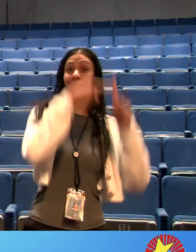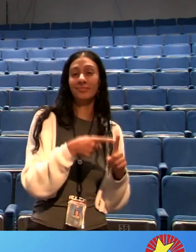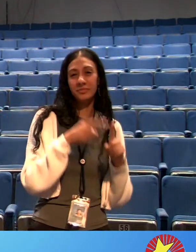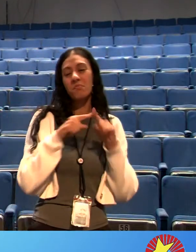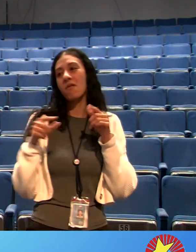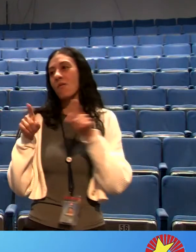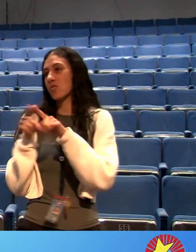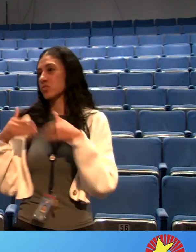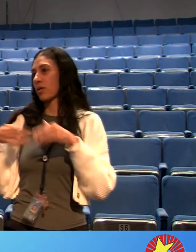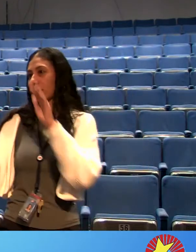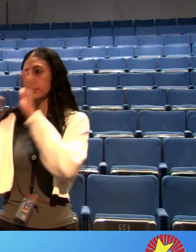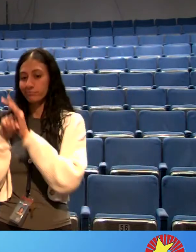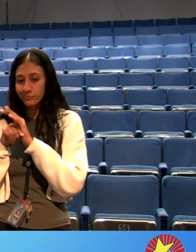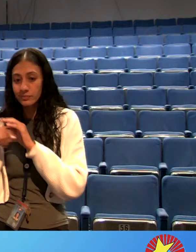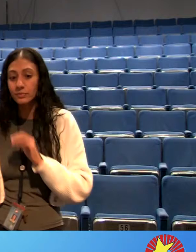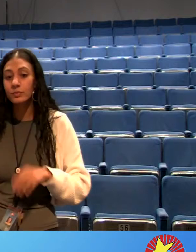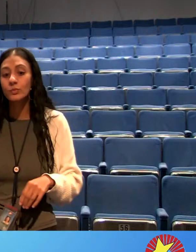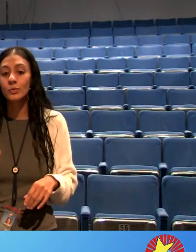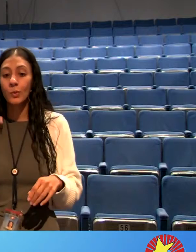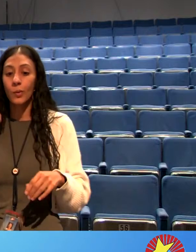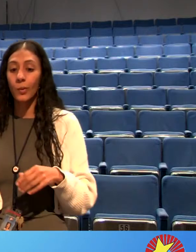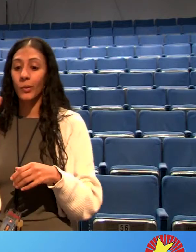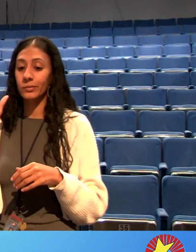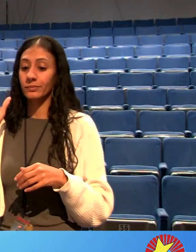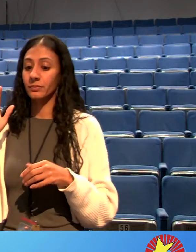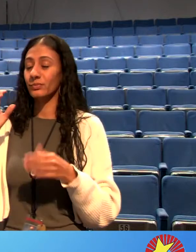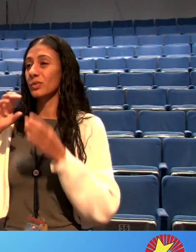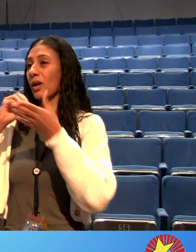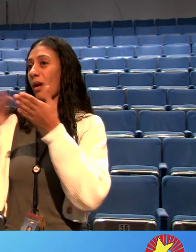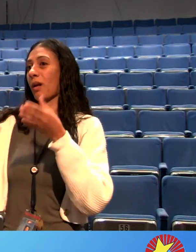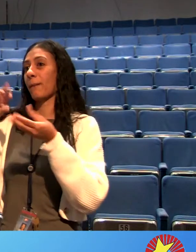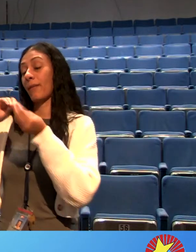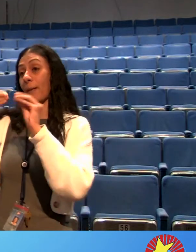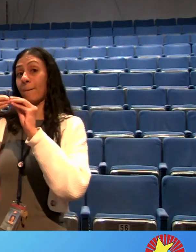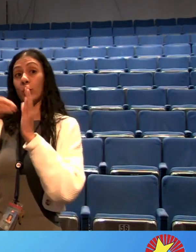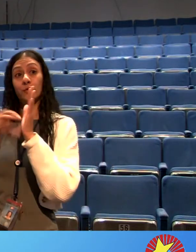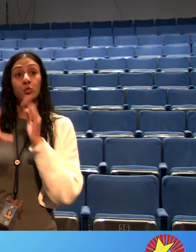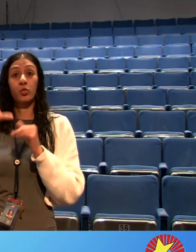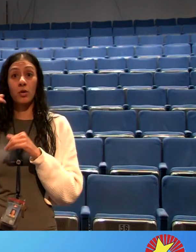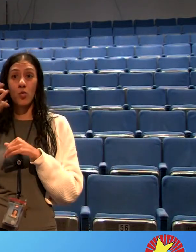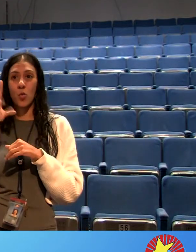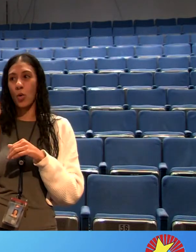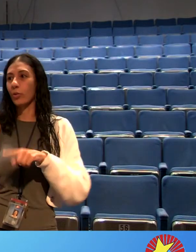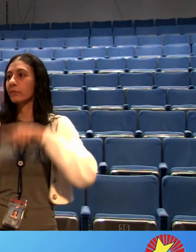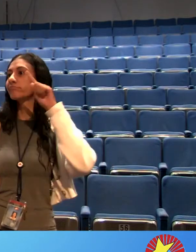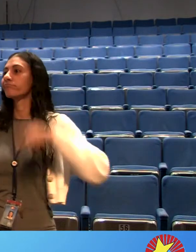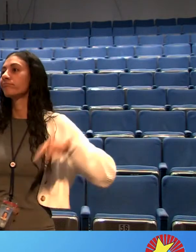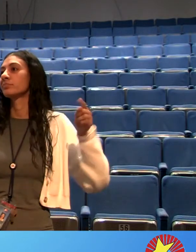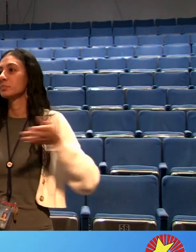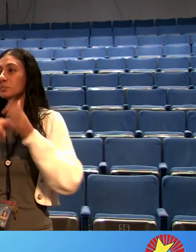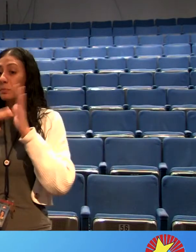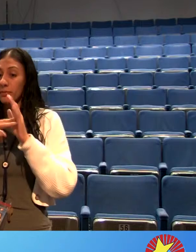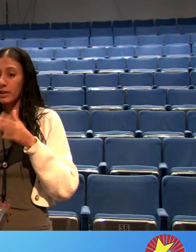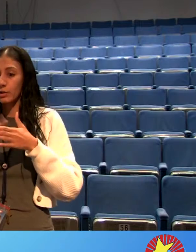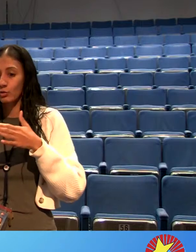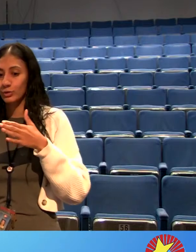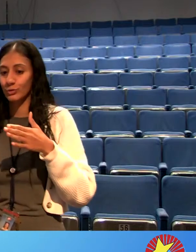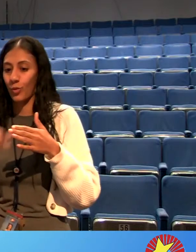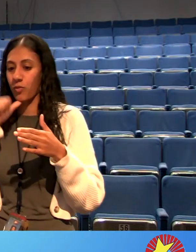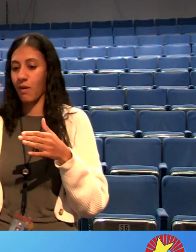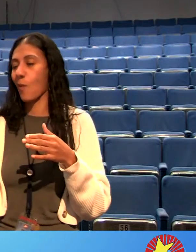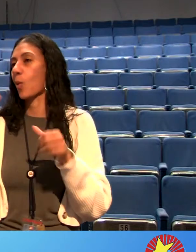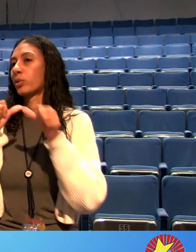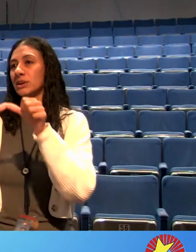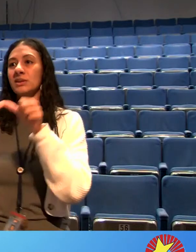Obviously, as we know, there are many pros and cons to state assessments. The number of students, the cohorts vary throughout the